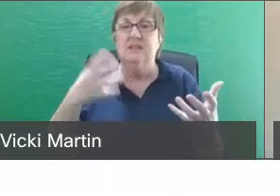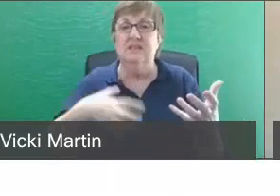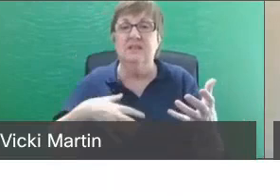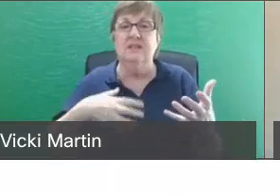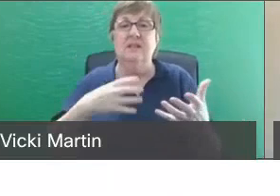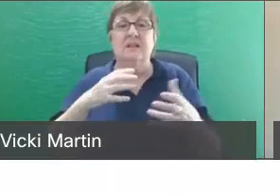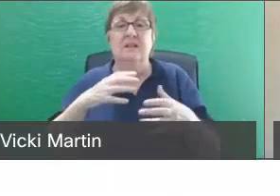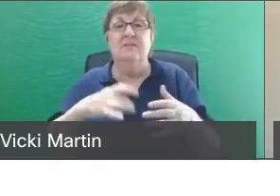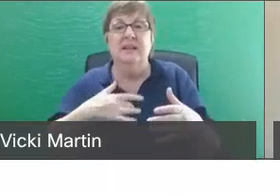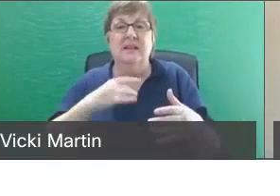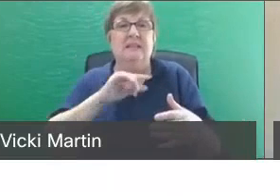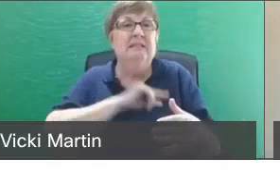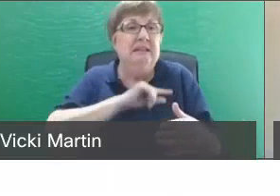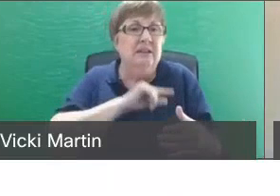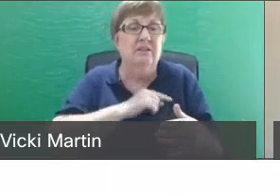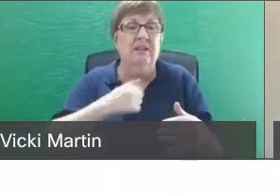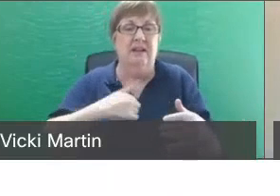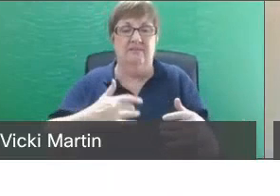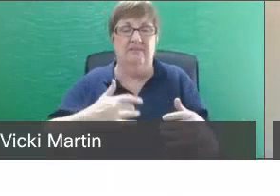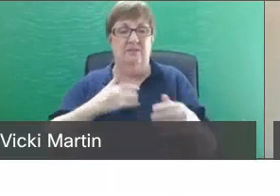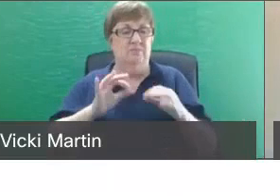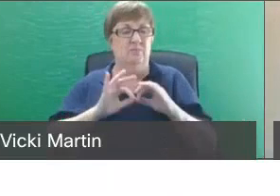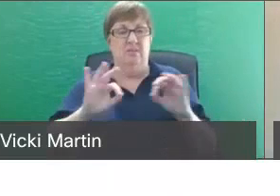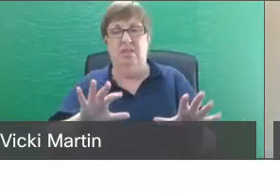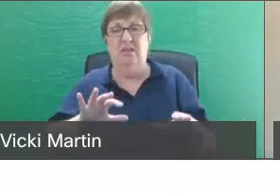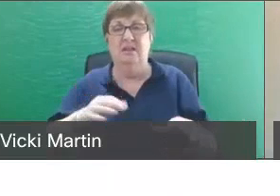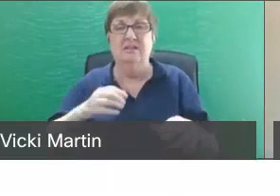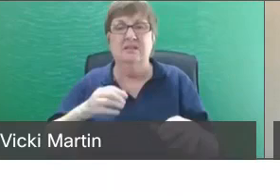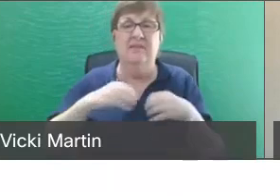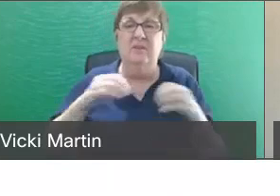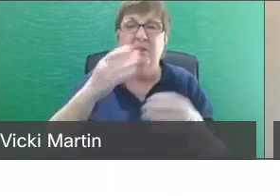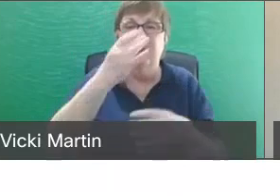decreasing interest and lack of energy and motivation.